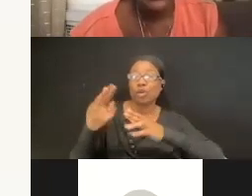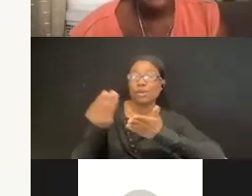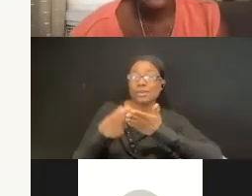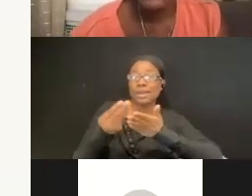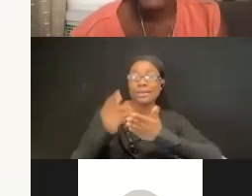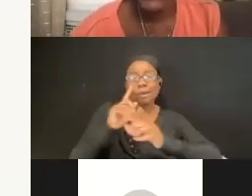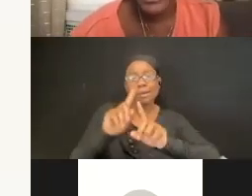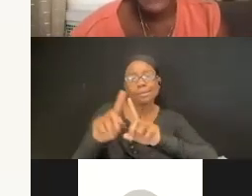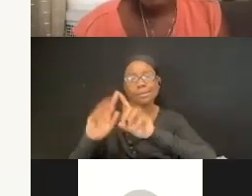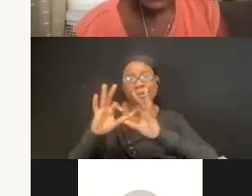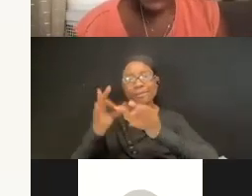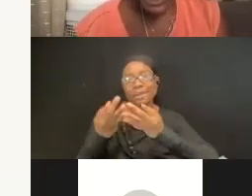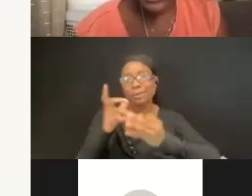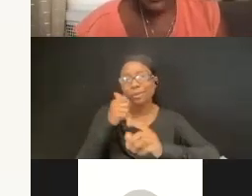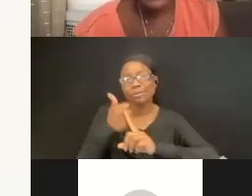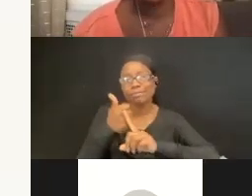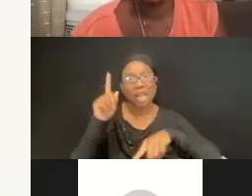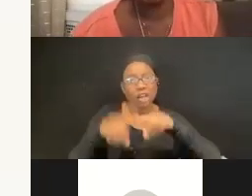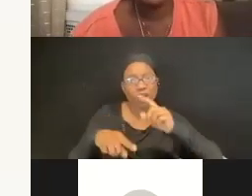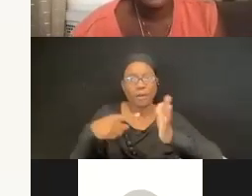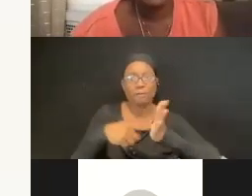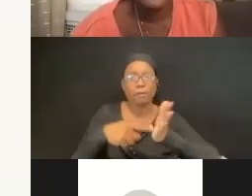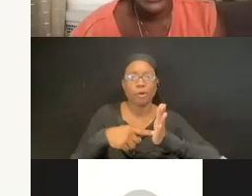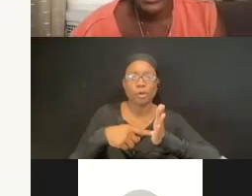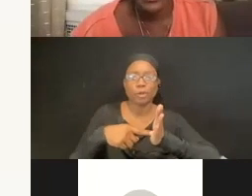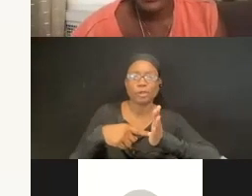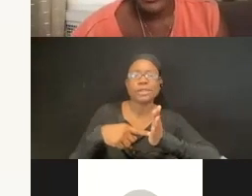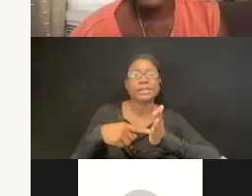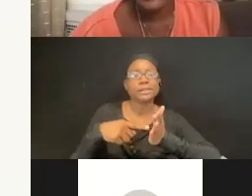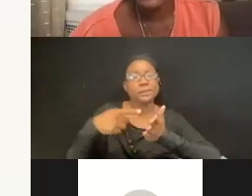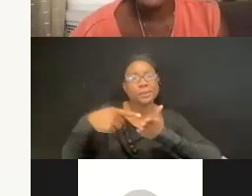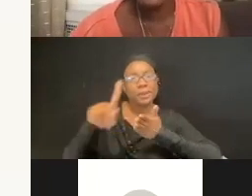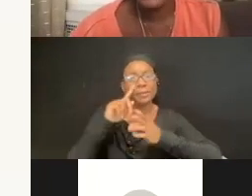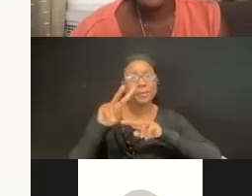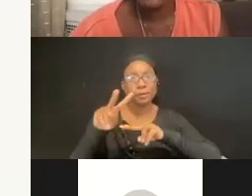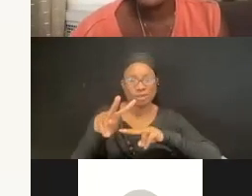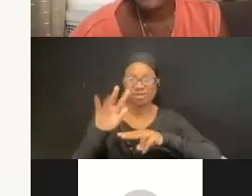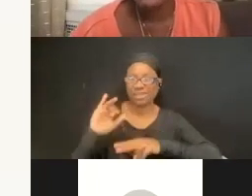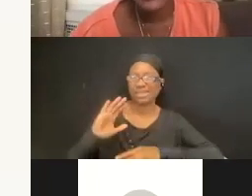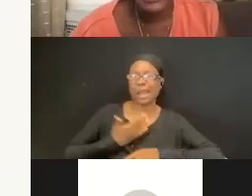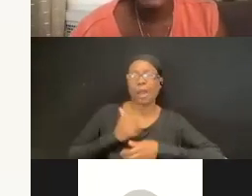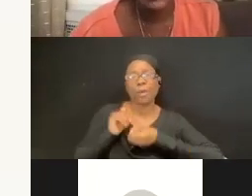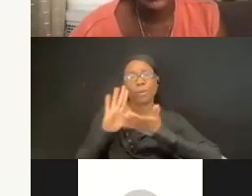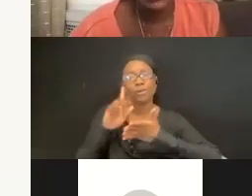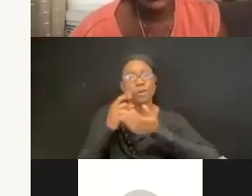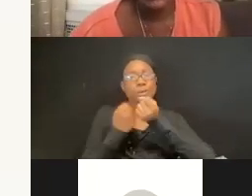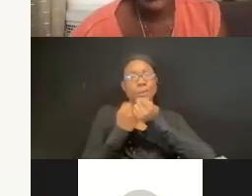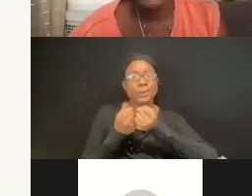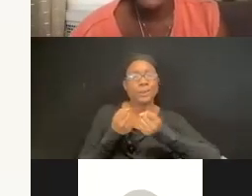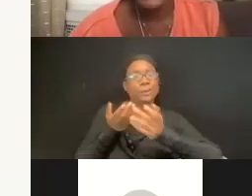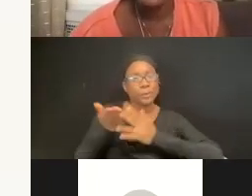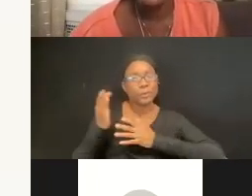families who couldn't afford it, as a way to support them through the time. And then we also kind of canvassed